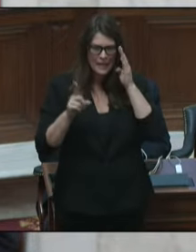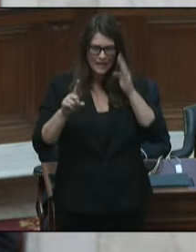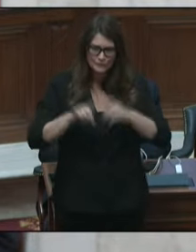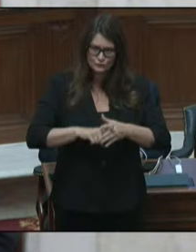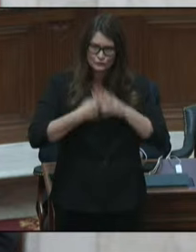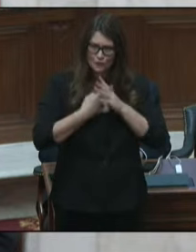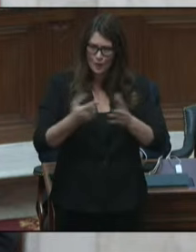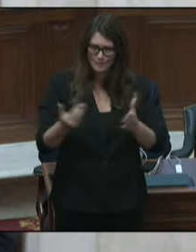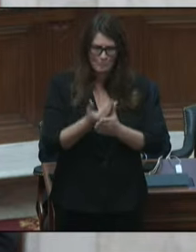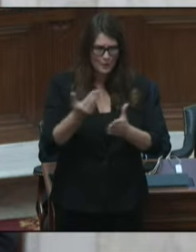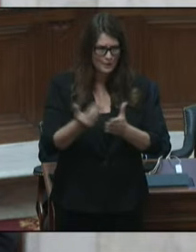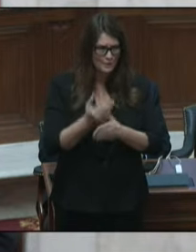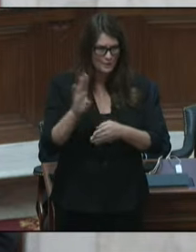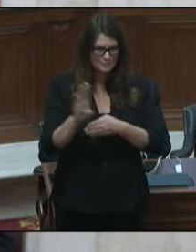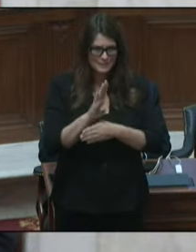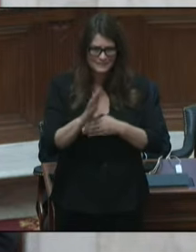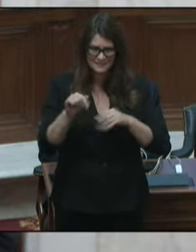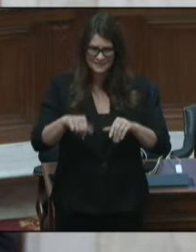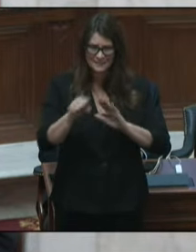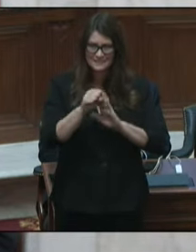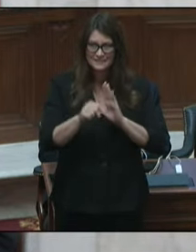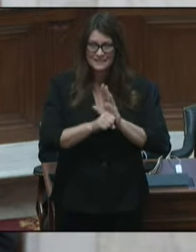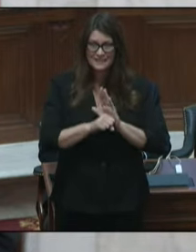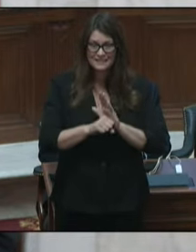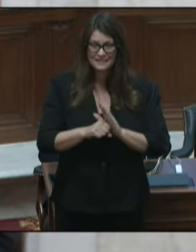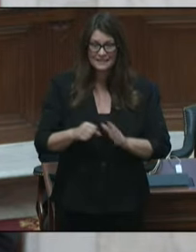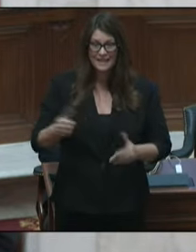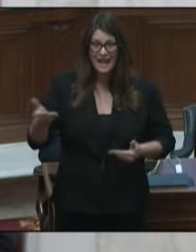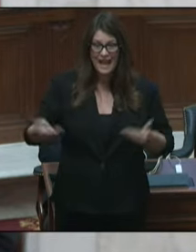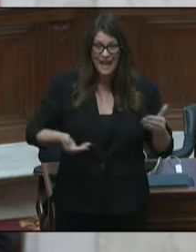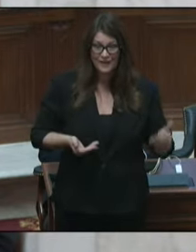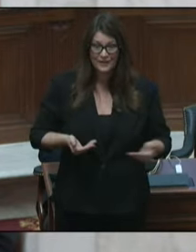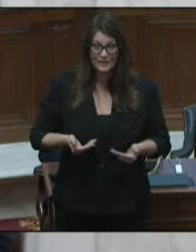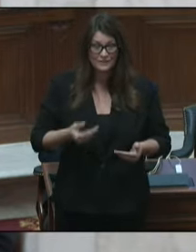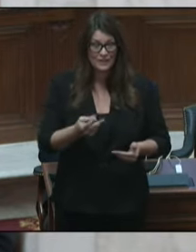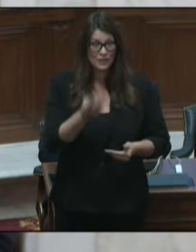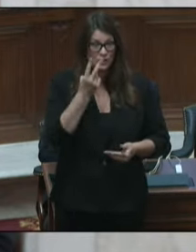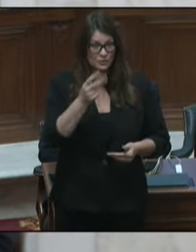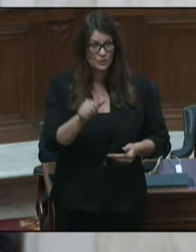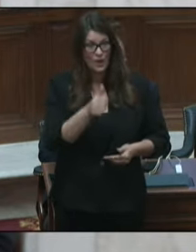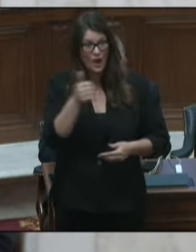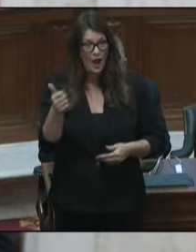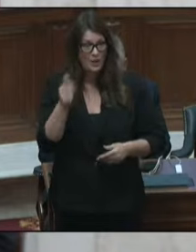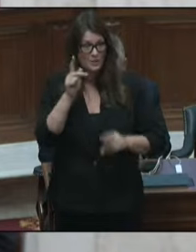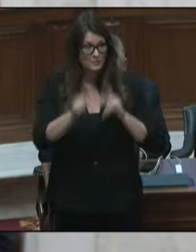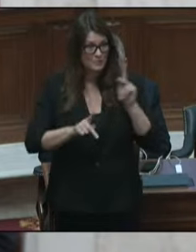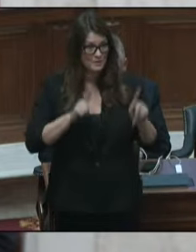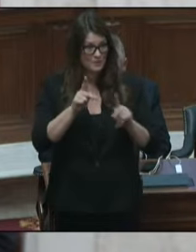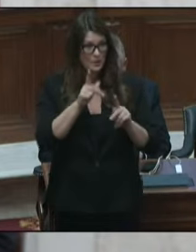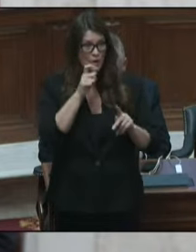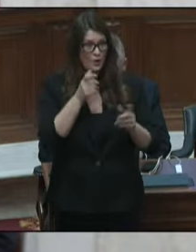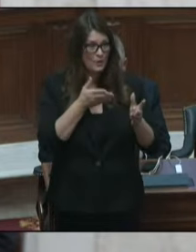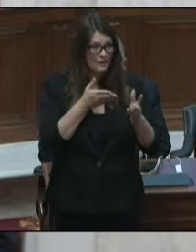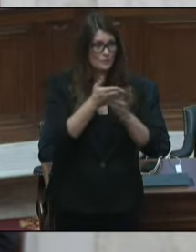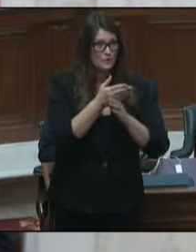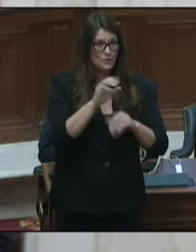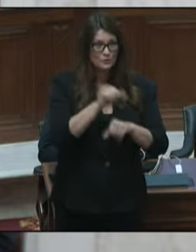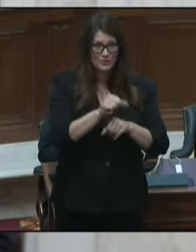a new company in the state and has hired 2 other additional people that went through Jobs and